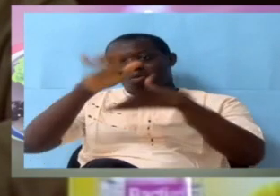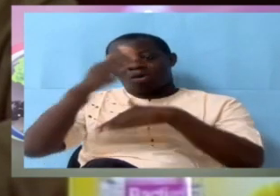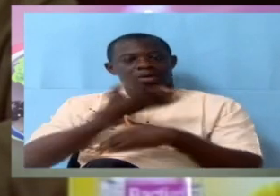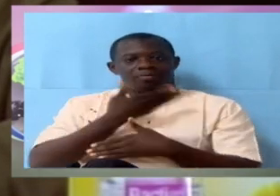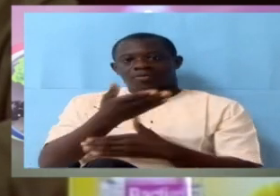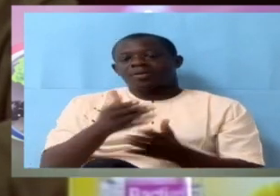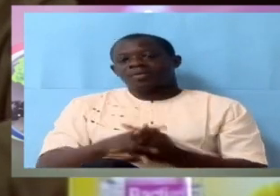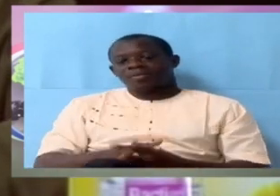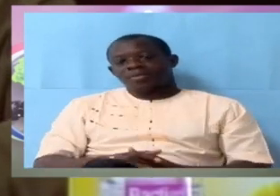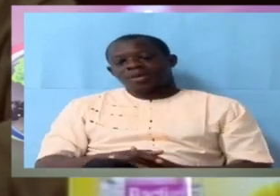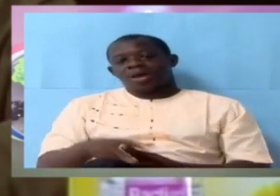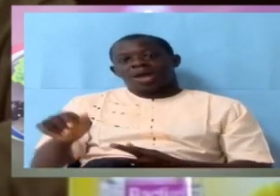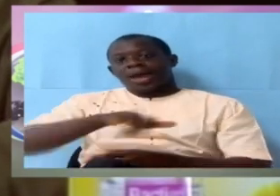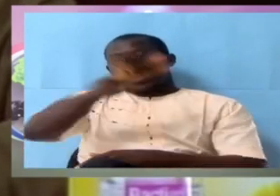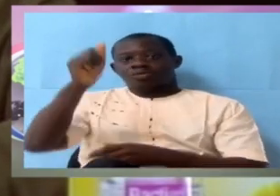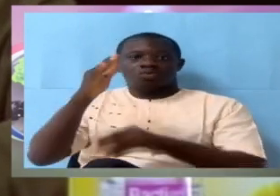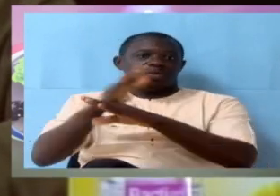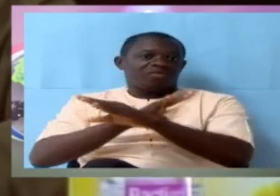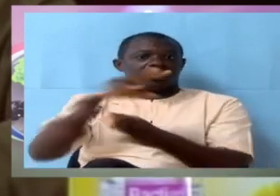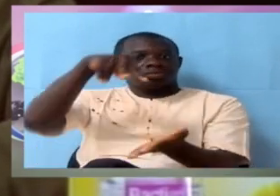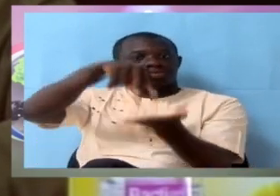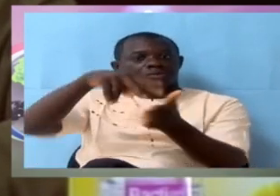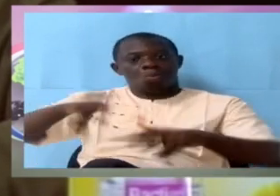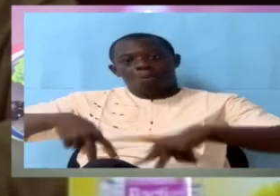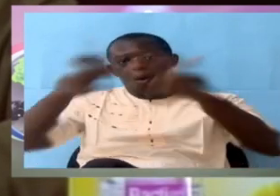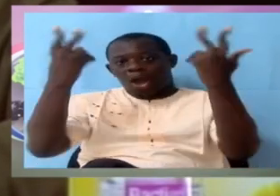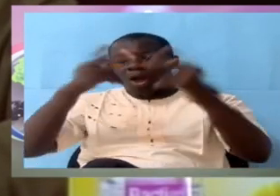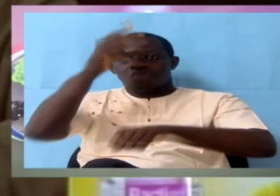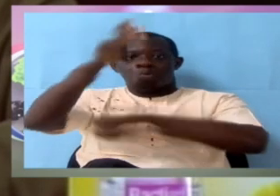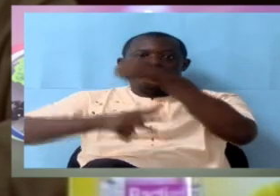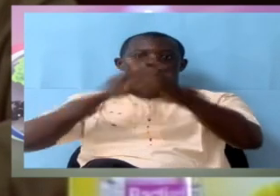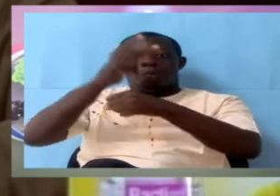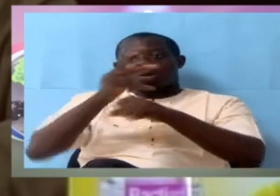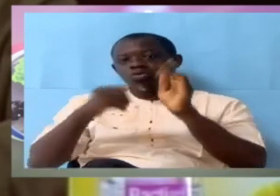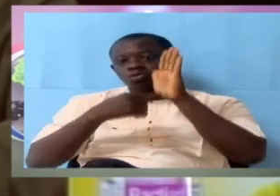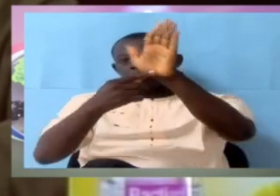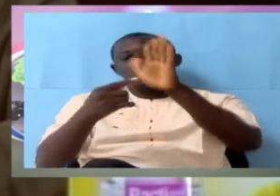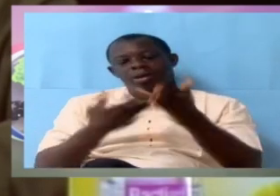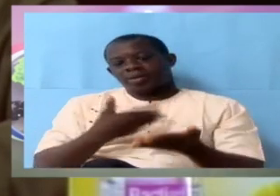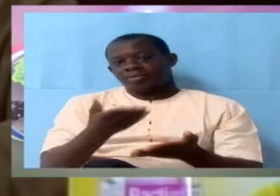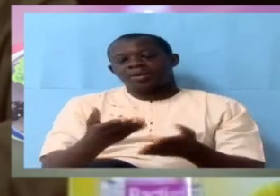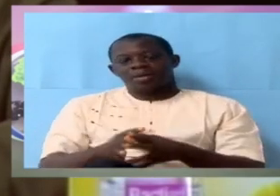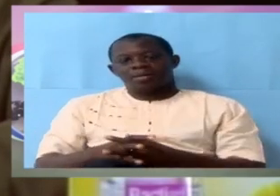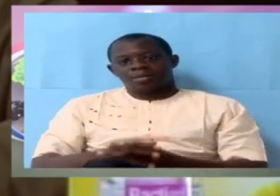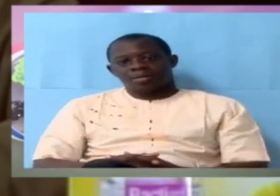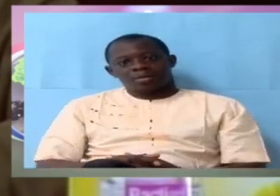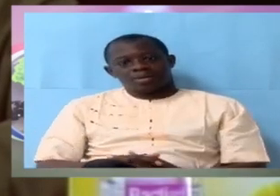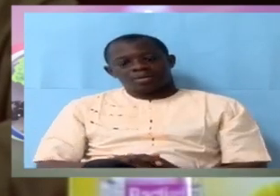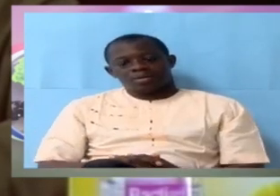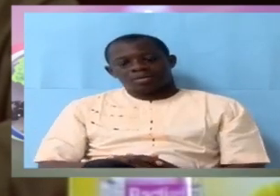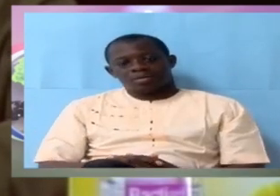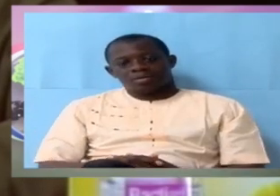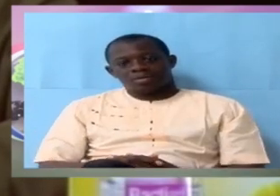mantora. You were paraded before the world. Ye itandi dunia la ke ila kulu lankena ma dunia